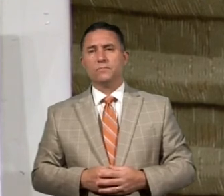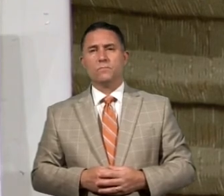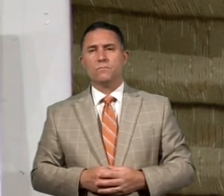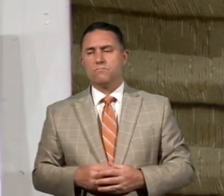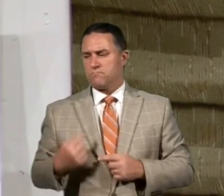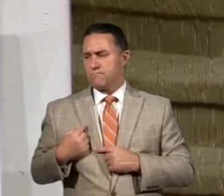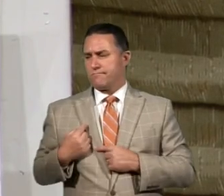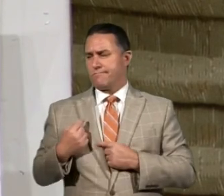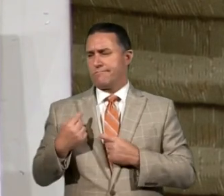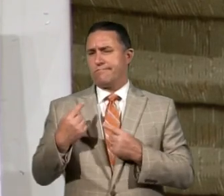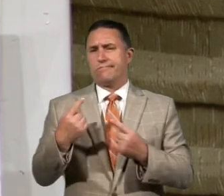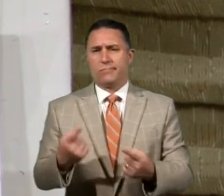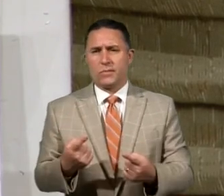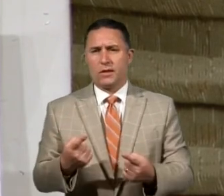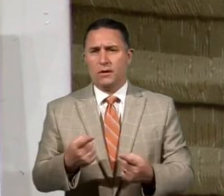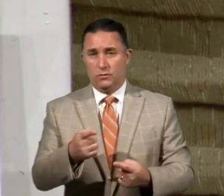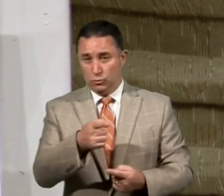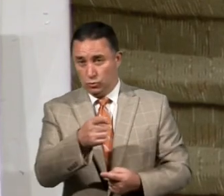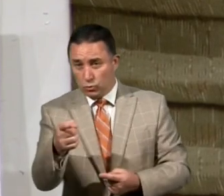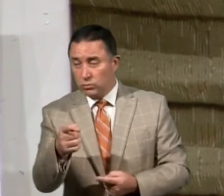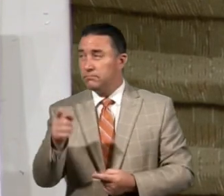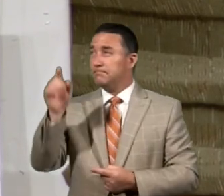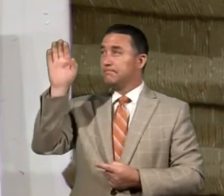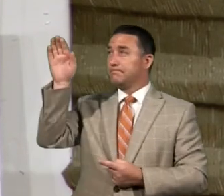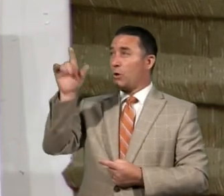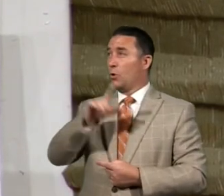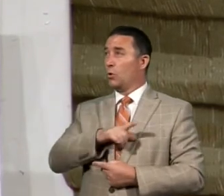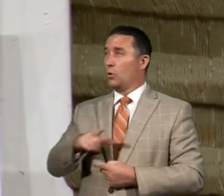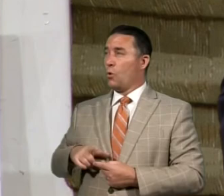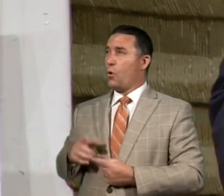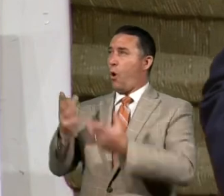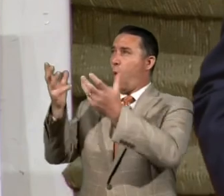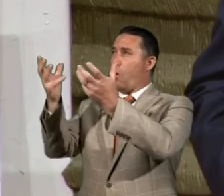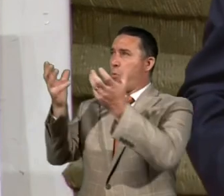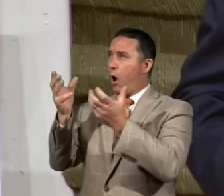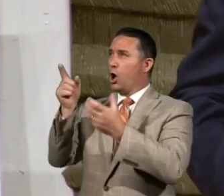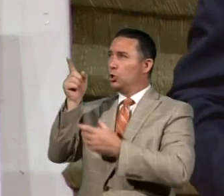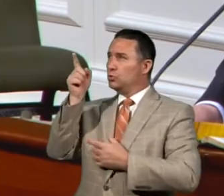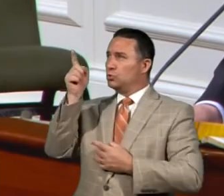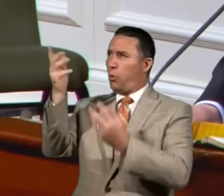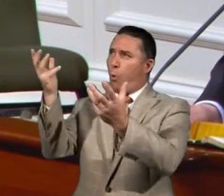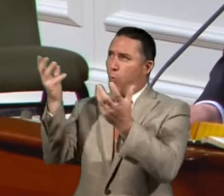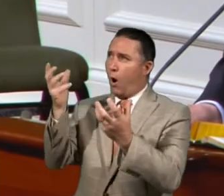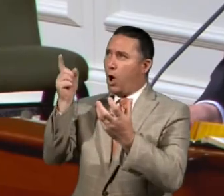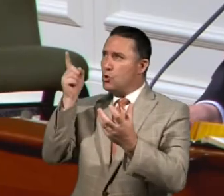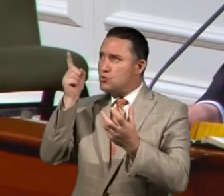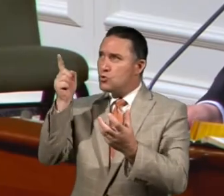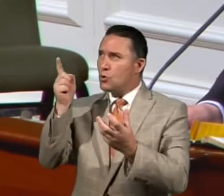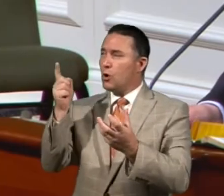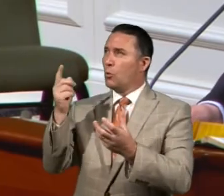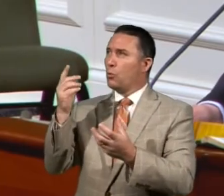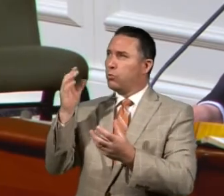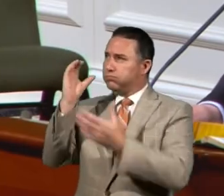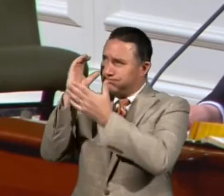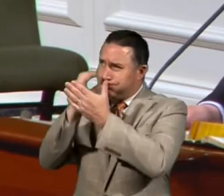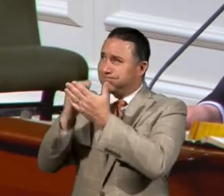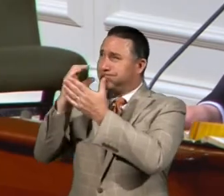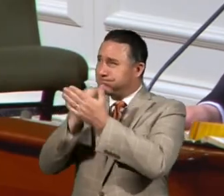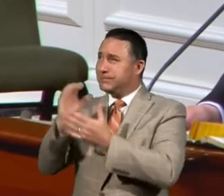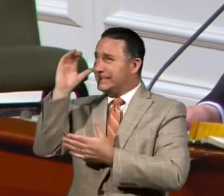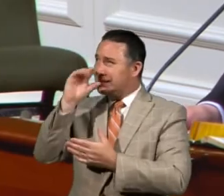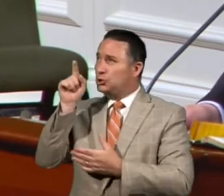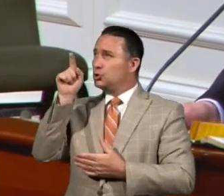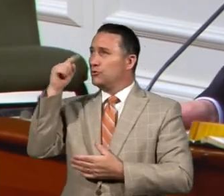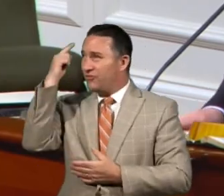When's the last time you said, "Lord, I want you. I want to seek your face"?